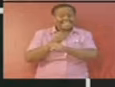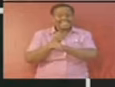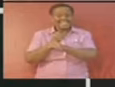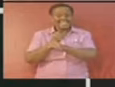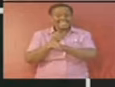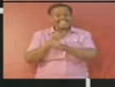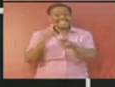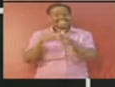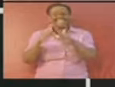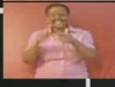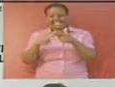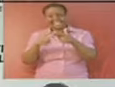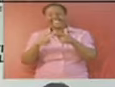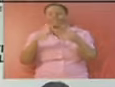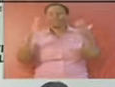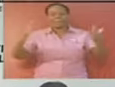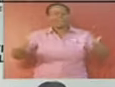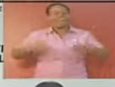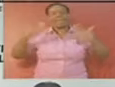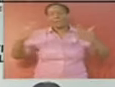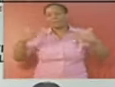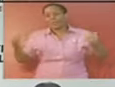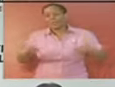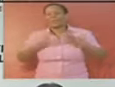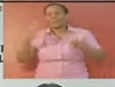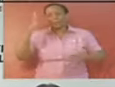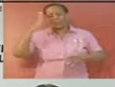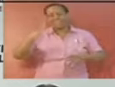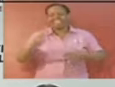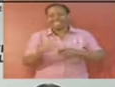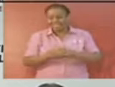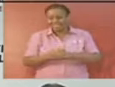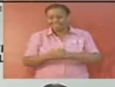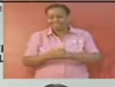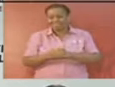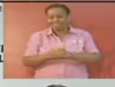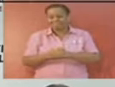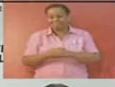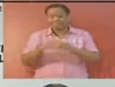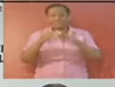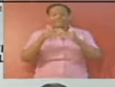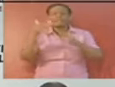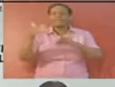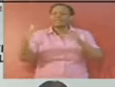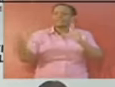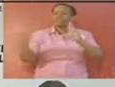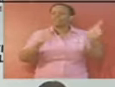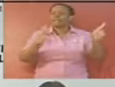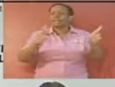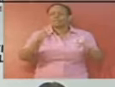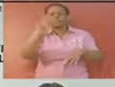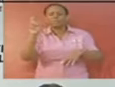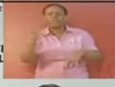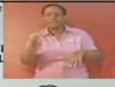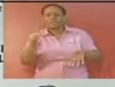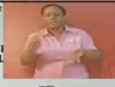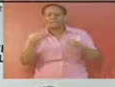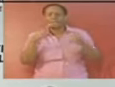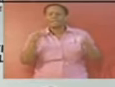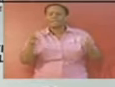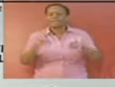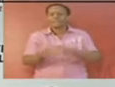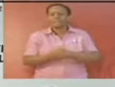Al. Thank you, CMO. Next on the agenda is the question and answer segment. We once again remind our